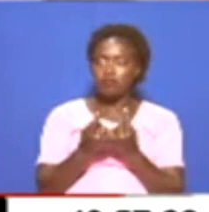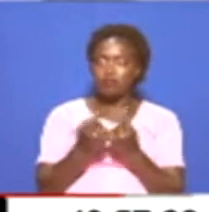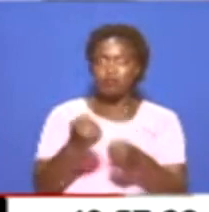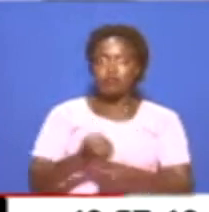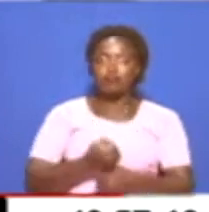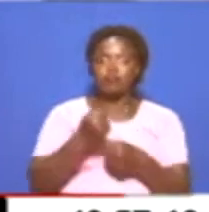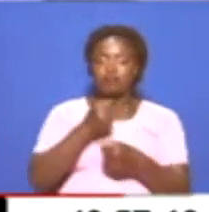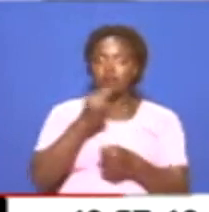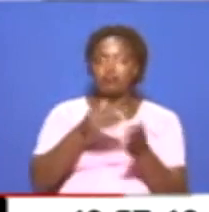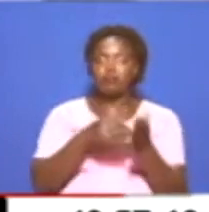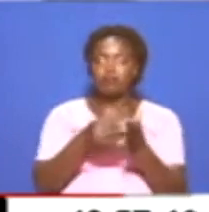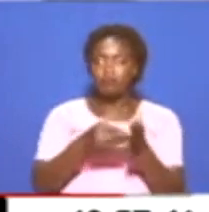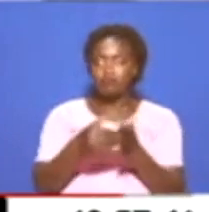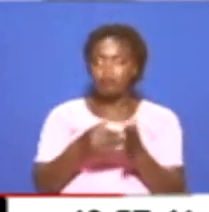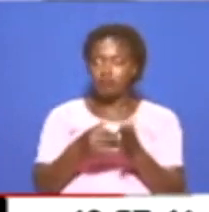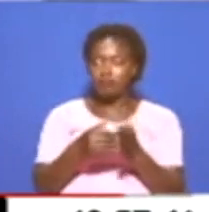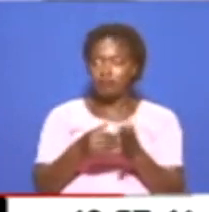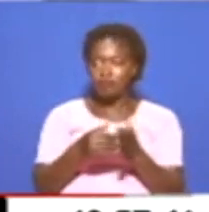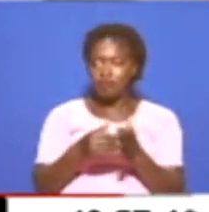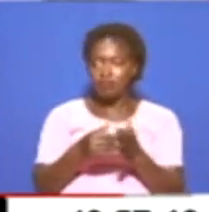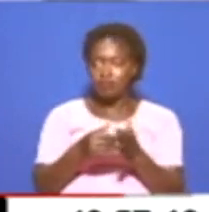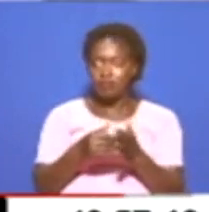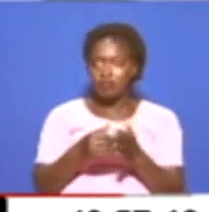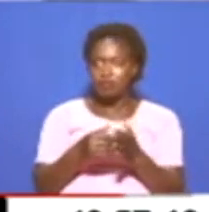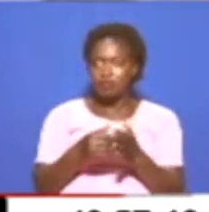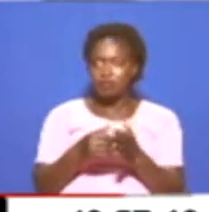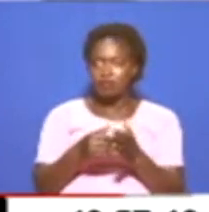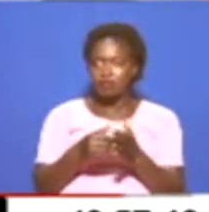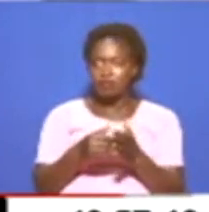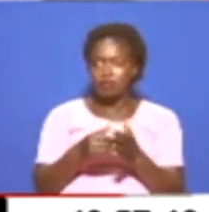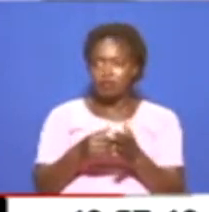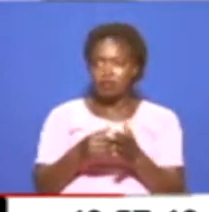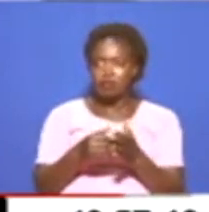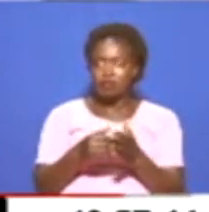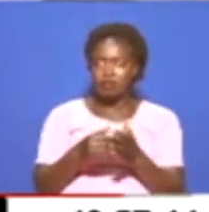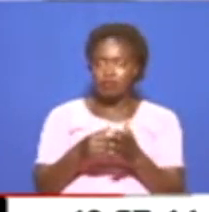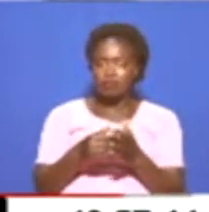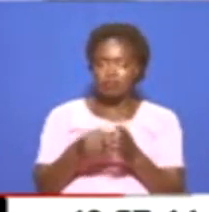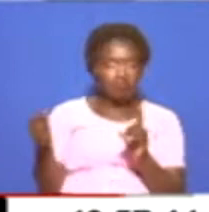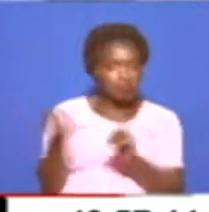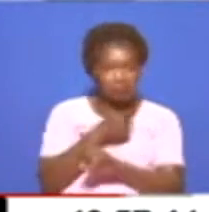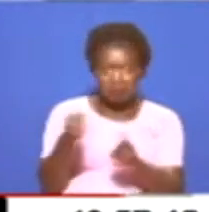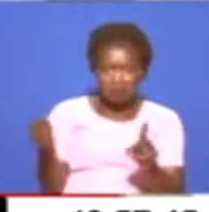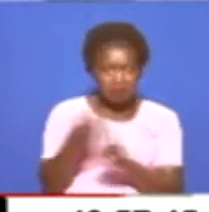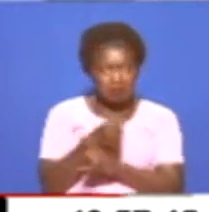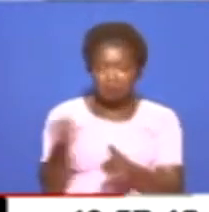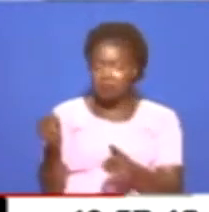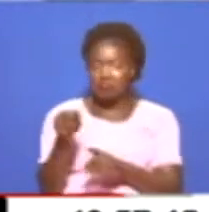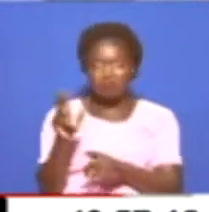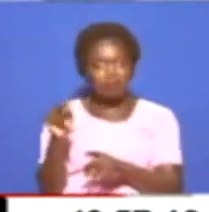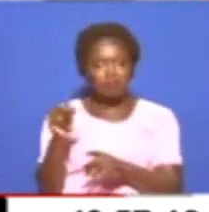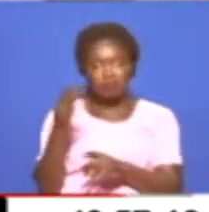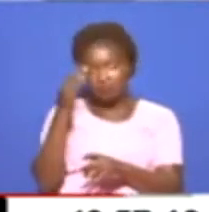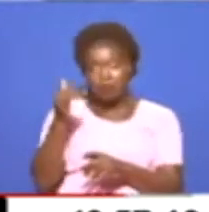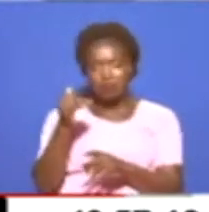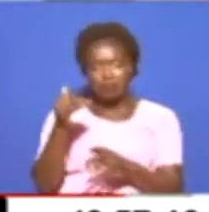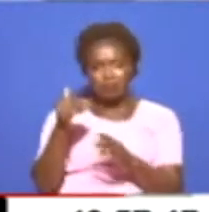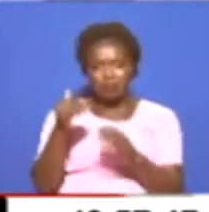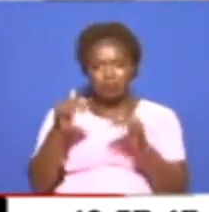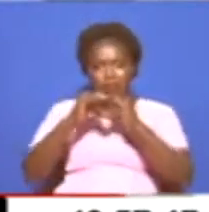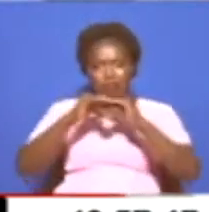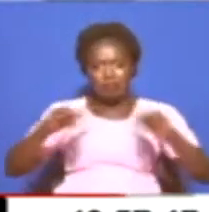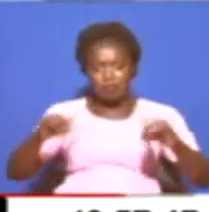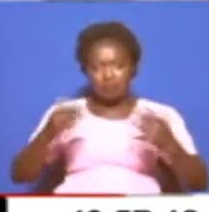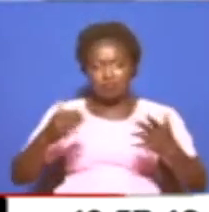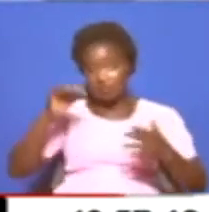our weaknesses. Mm-hmm. We should not be pushed to violence because we have sharp divisions or sharp